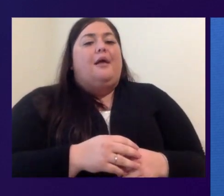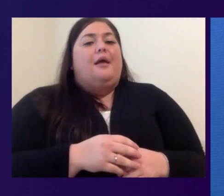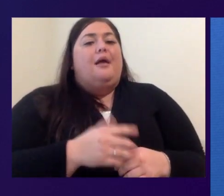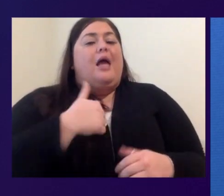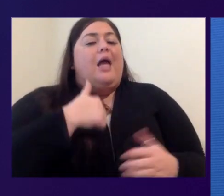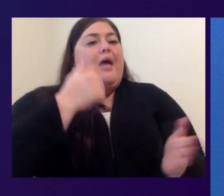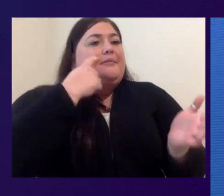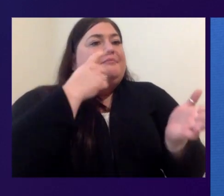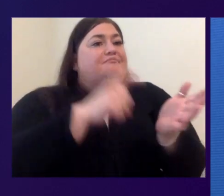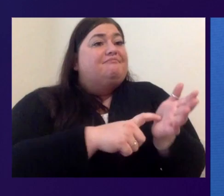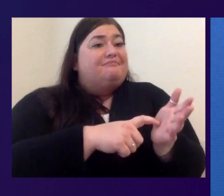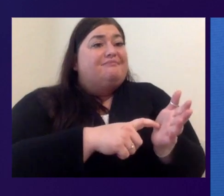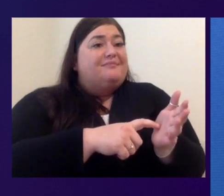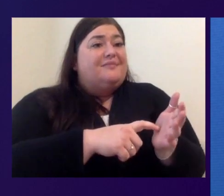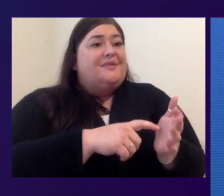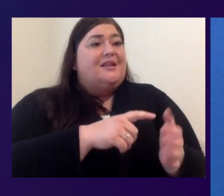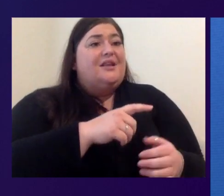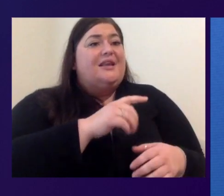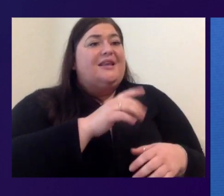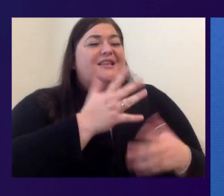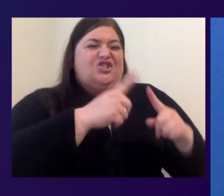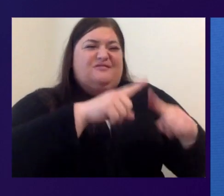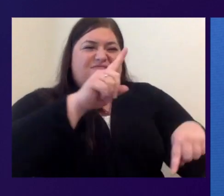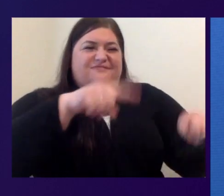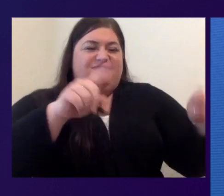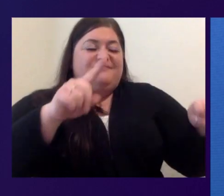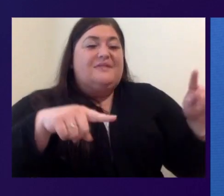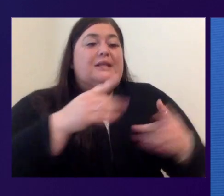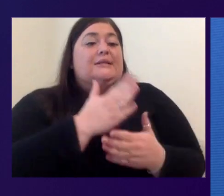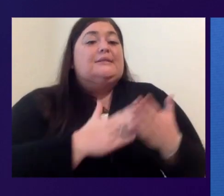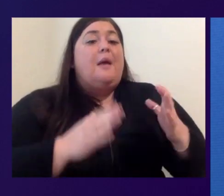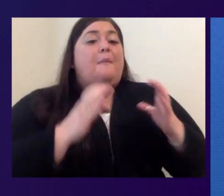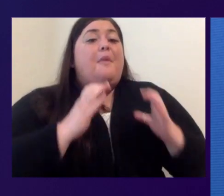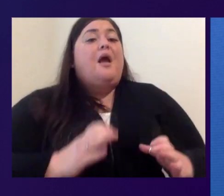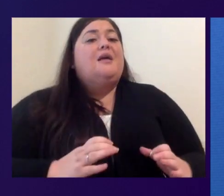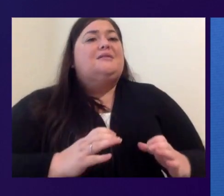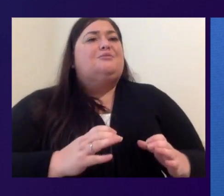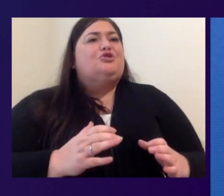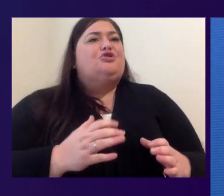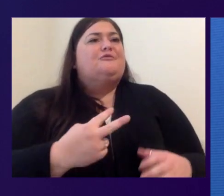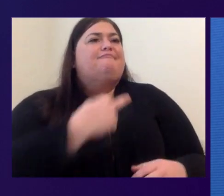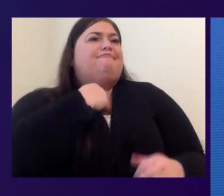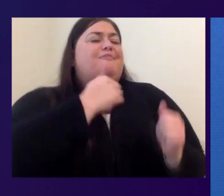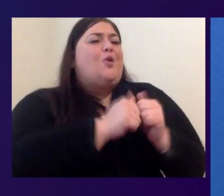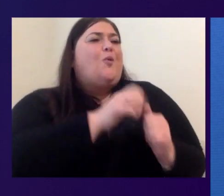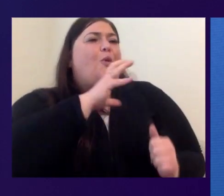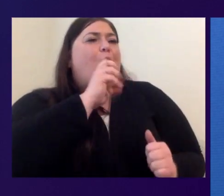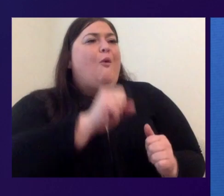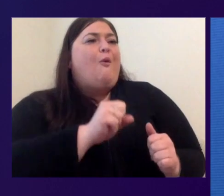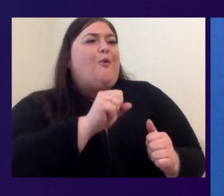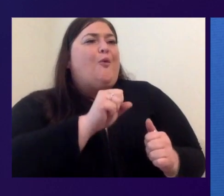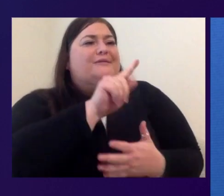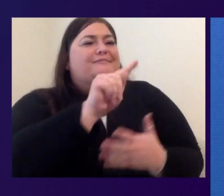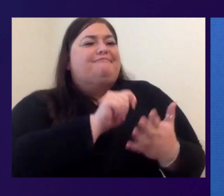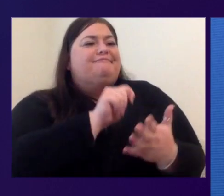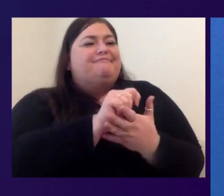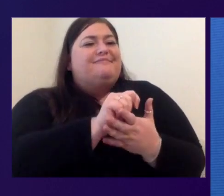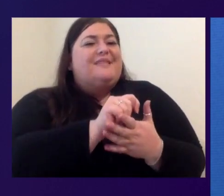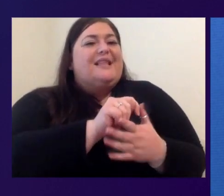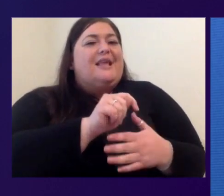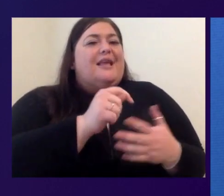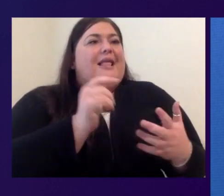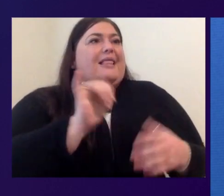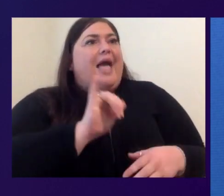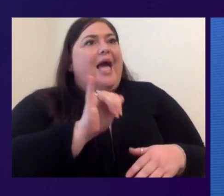is it's very much your mileage may vary. There's customers who are, the old analogy, locking your car in the garage, the locked garage. Like there are people that want